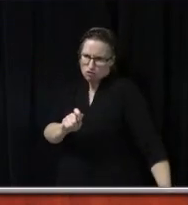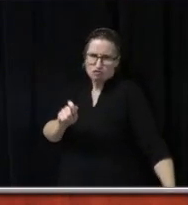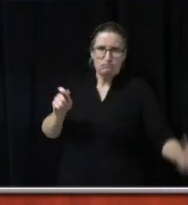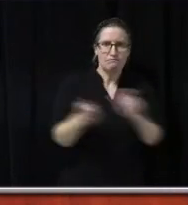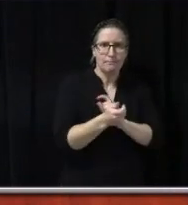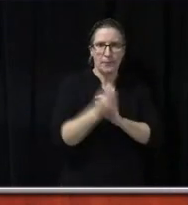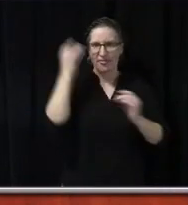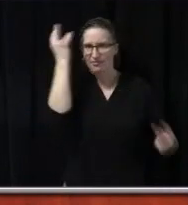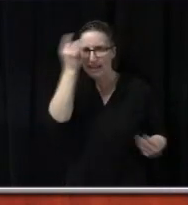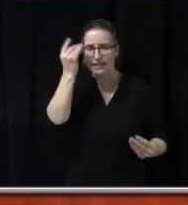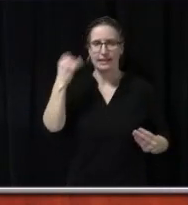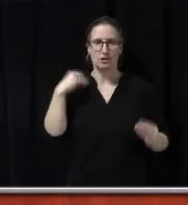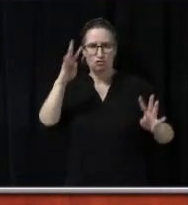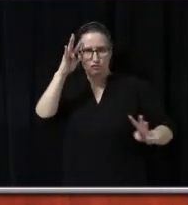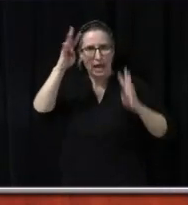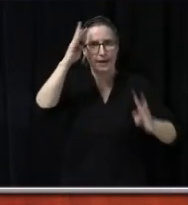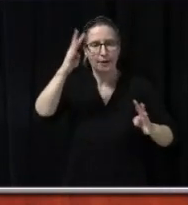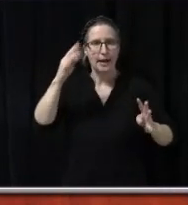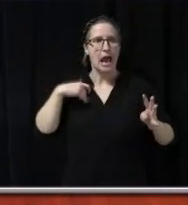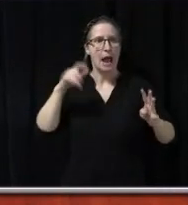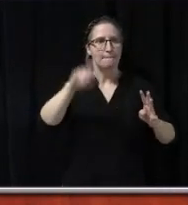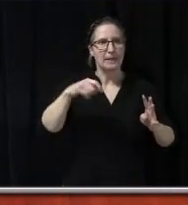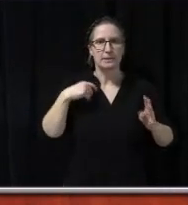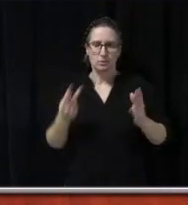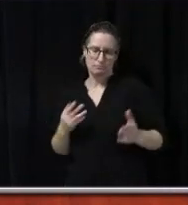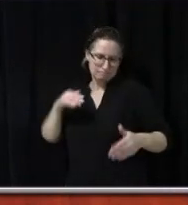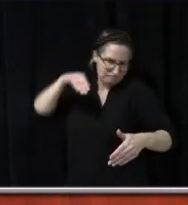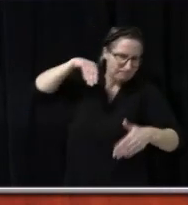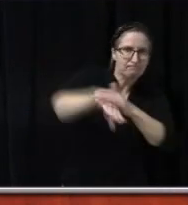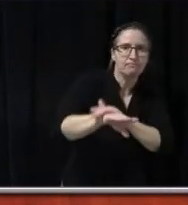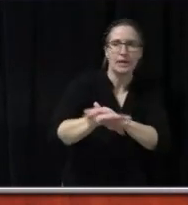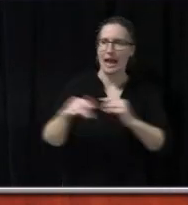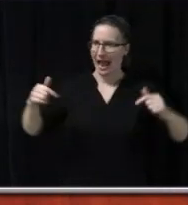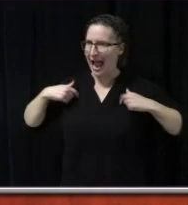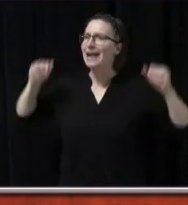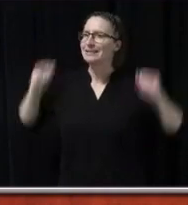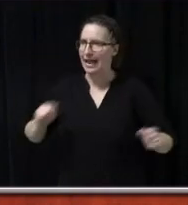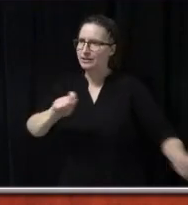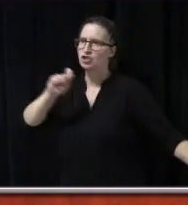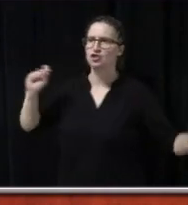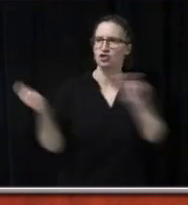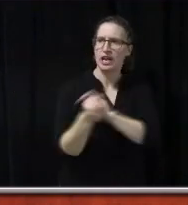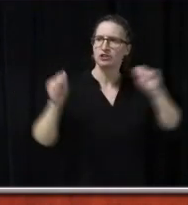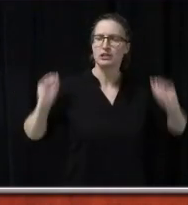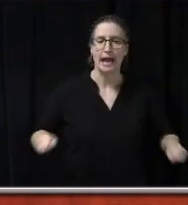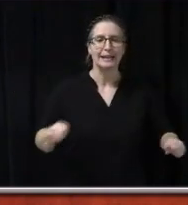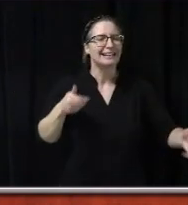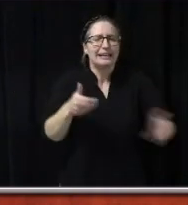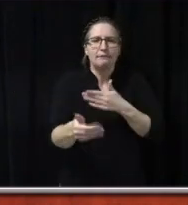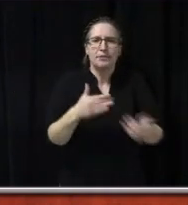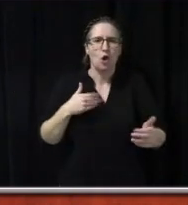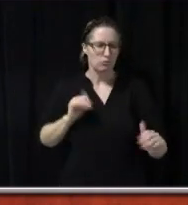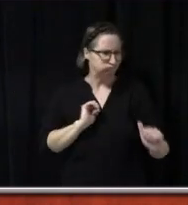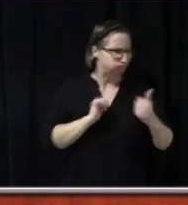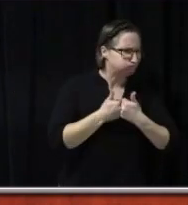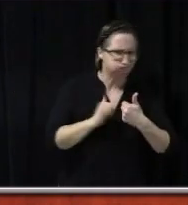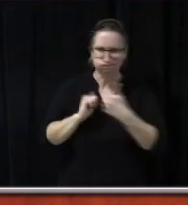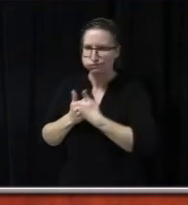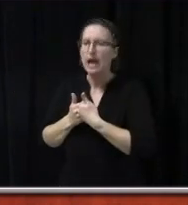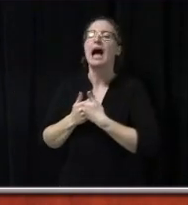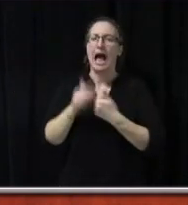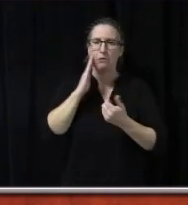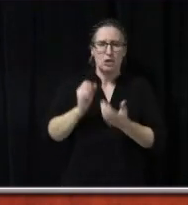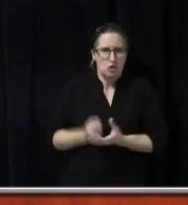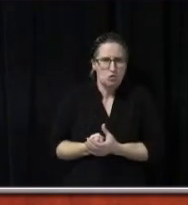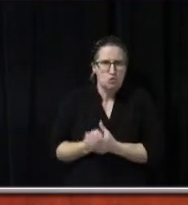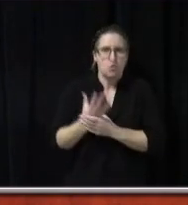and creator. It's about stepping into spaces where you can make a difference, knowing that the challenges you will face will help you